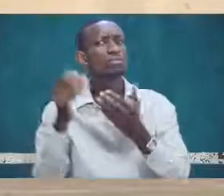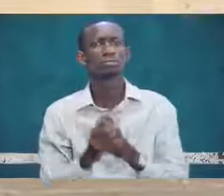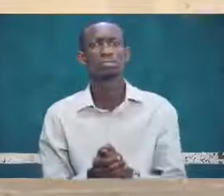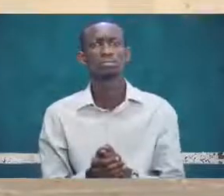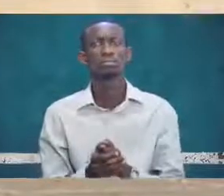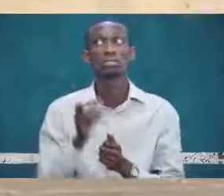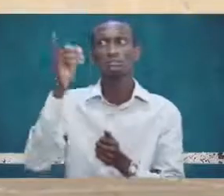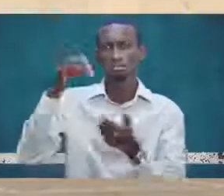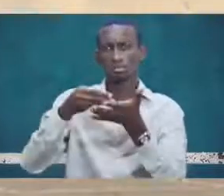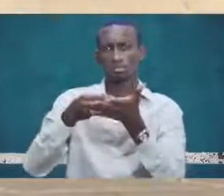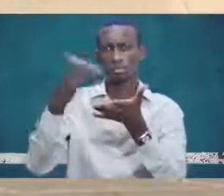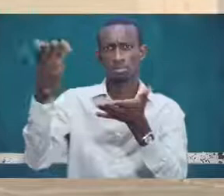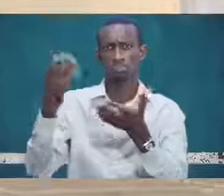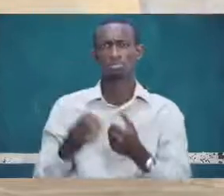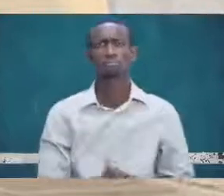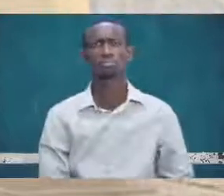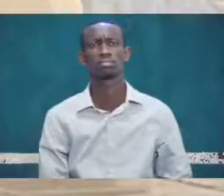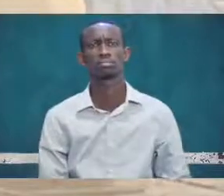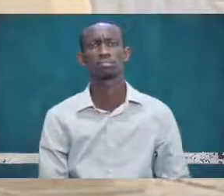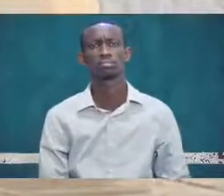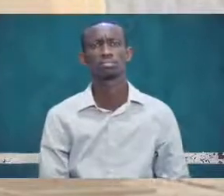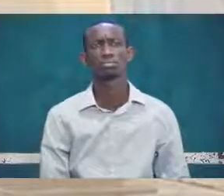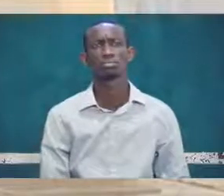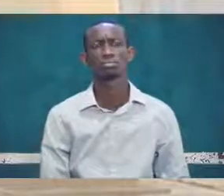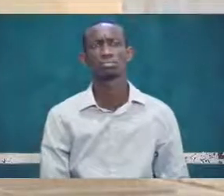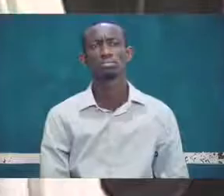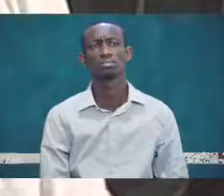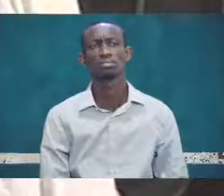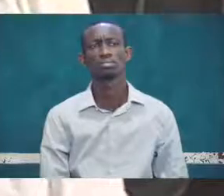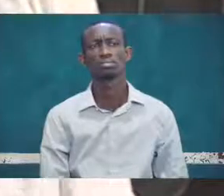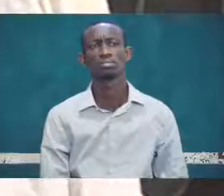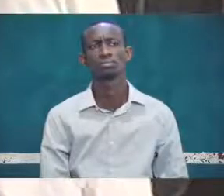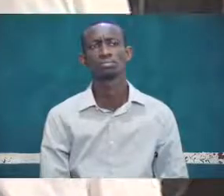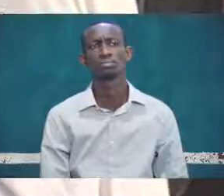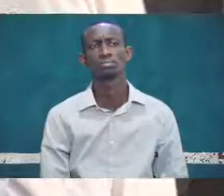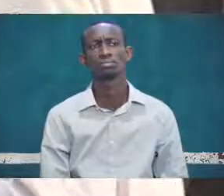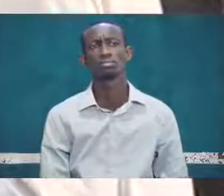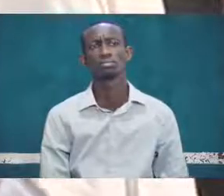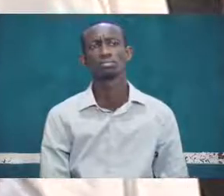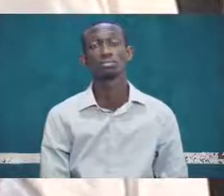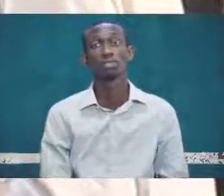It is the value that relates